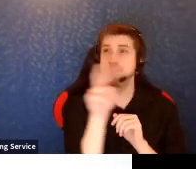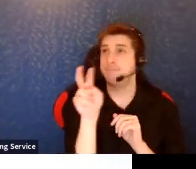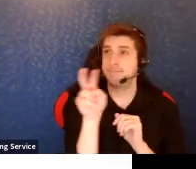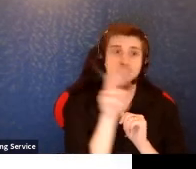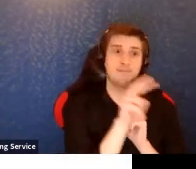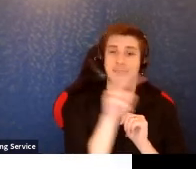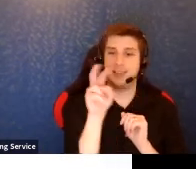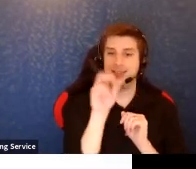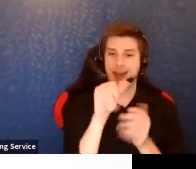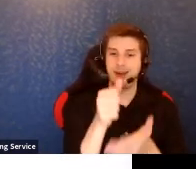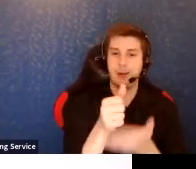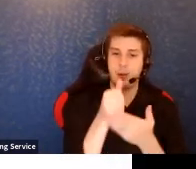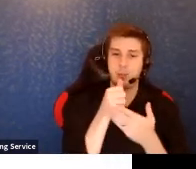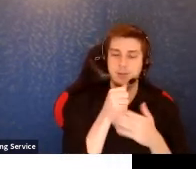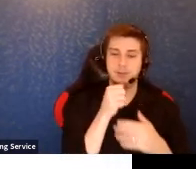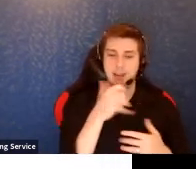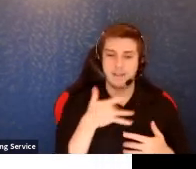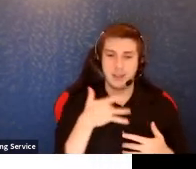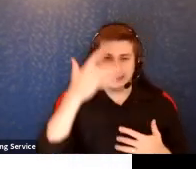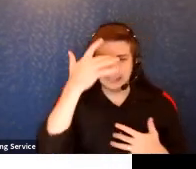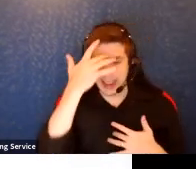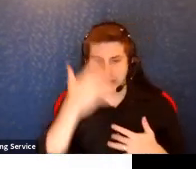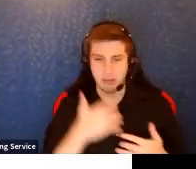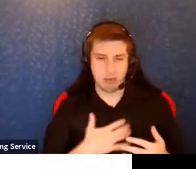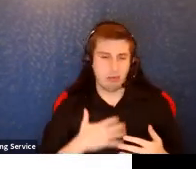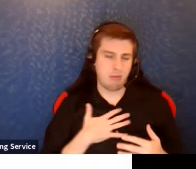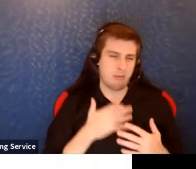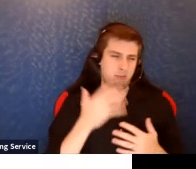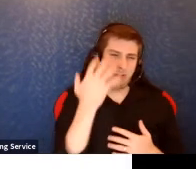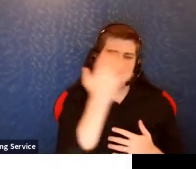we don't end up with nausea or migraines.